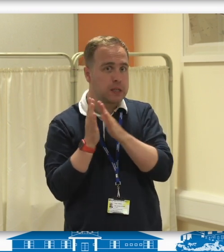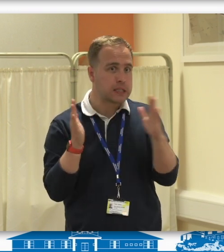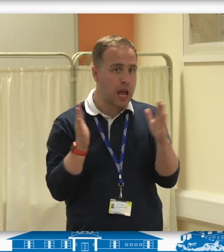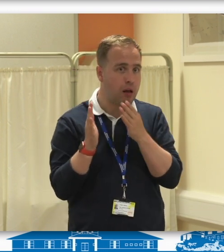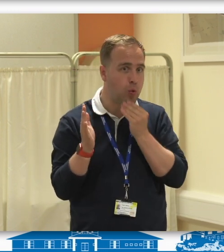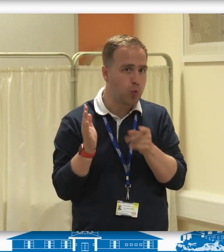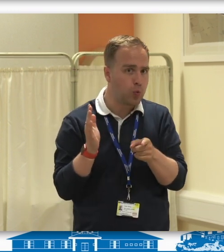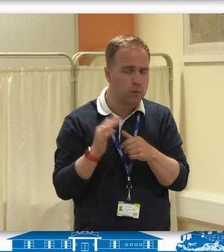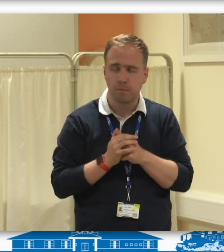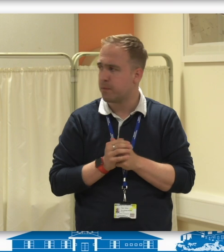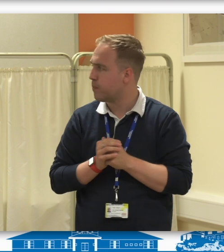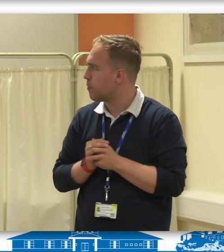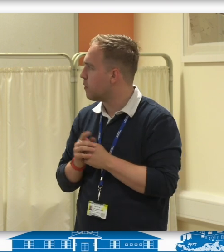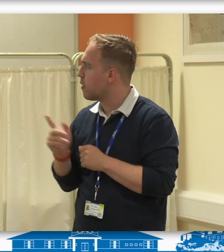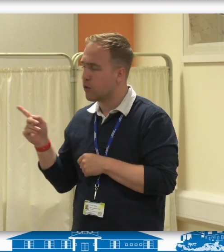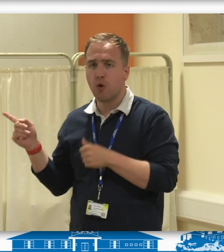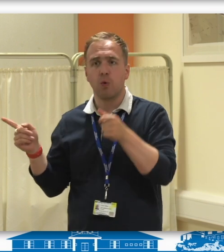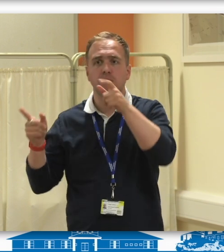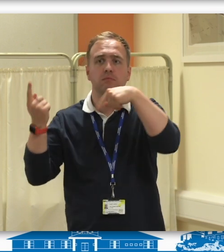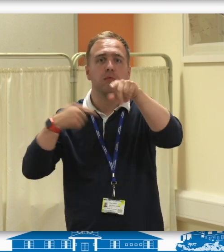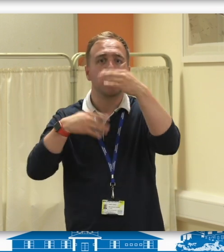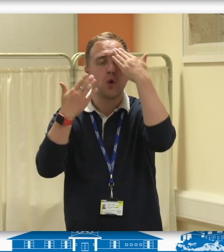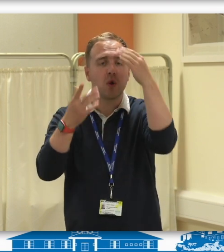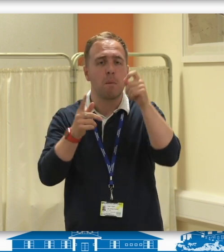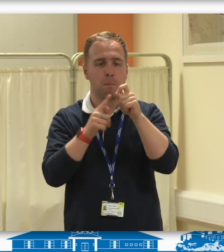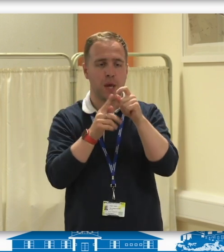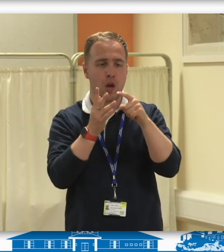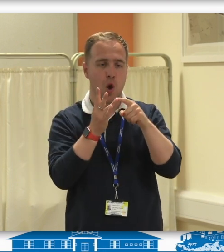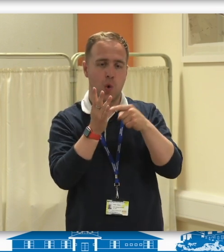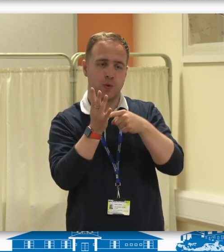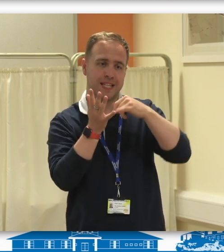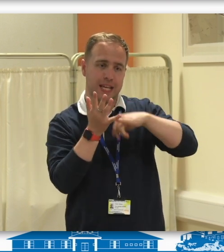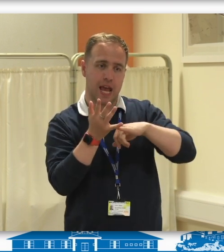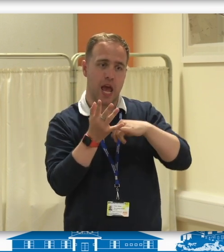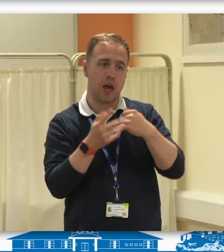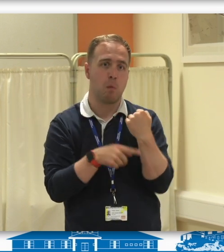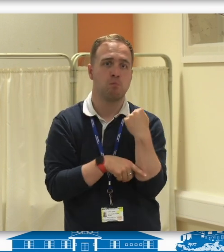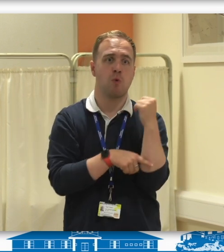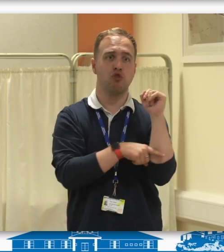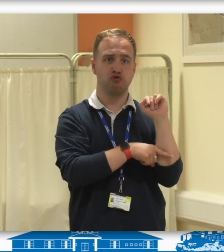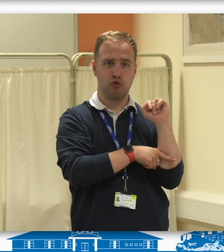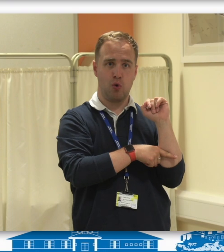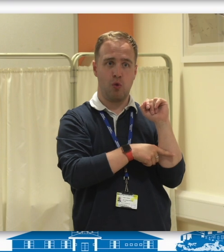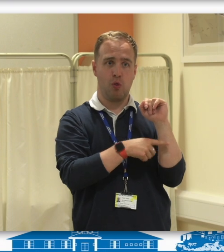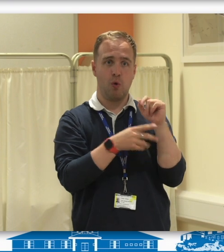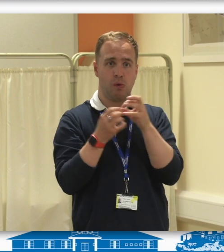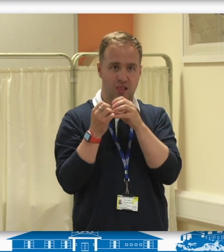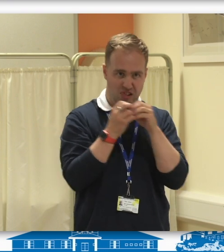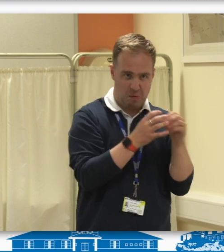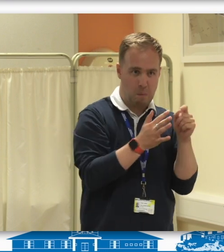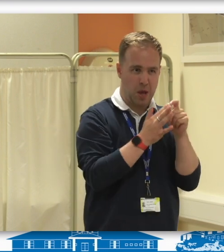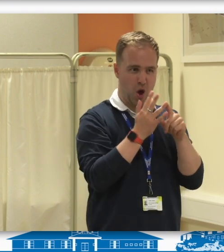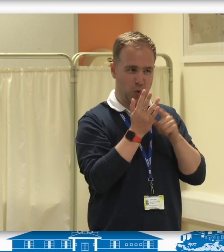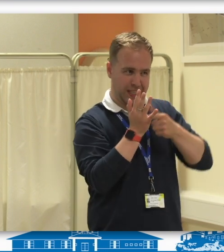So for people who don't know, POTS is POTS, or postural orthostatic tachycardia syndrome, which